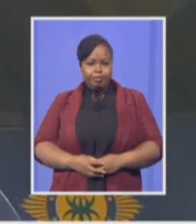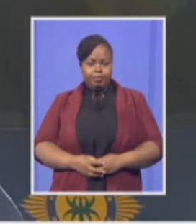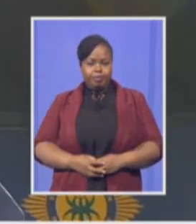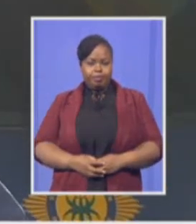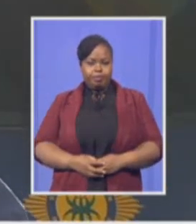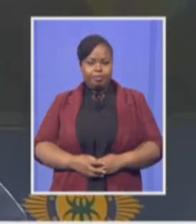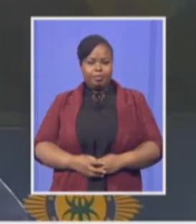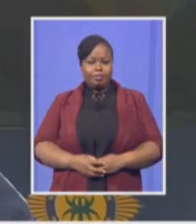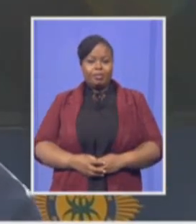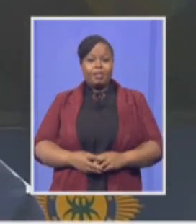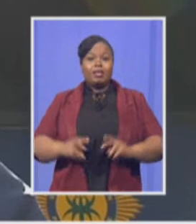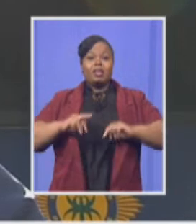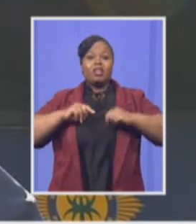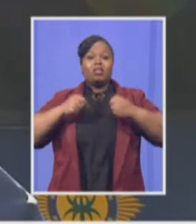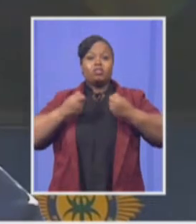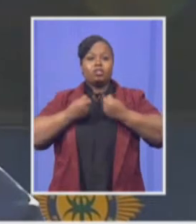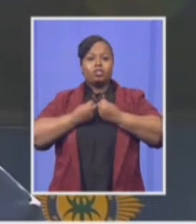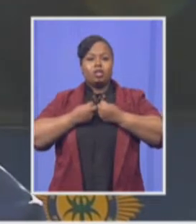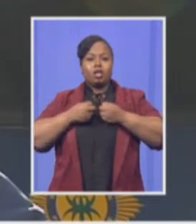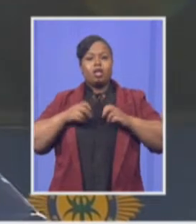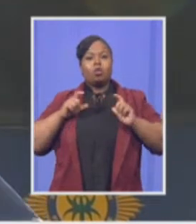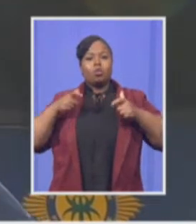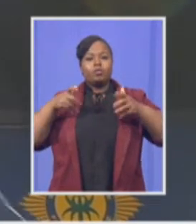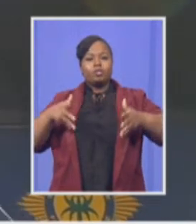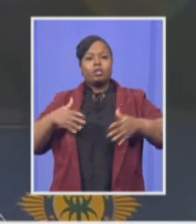Kia National Commissioner General Masemola.